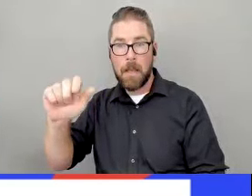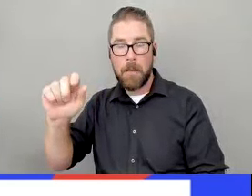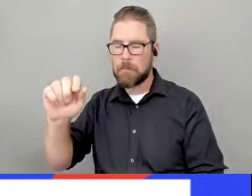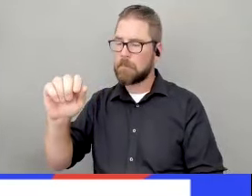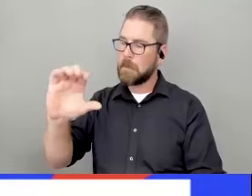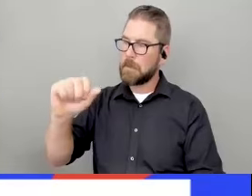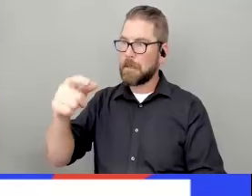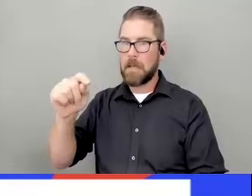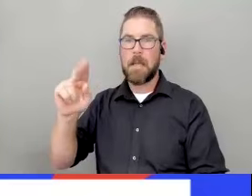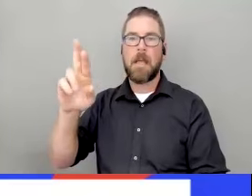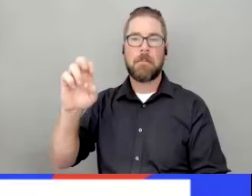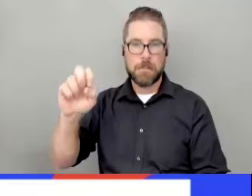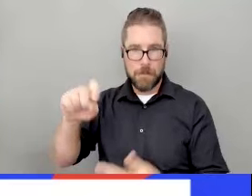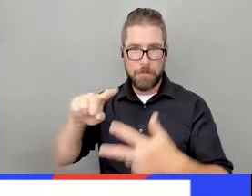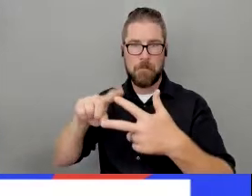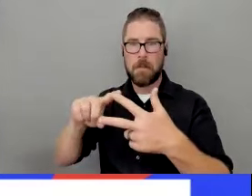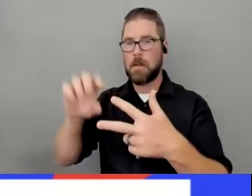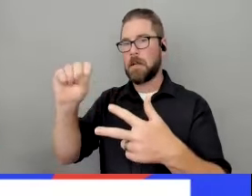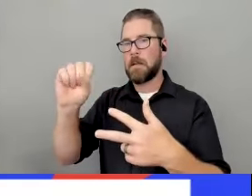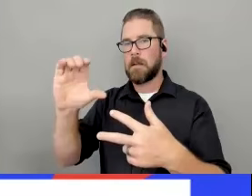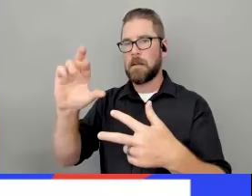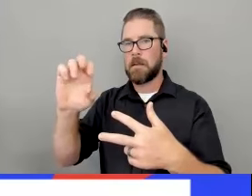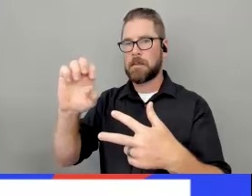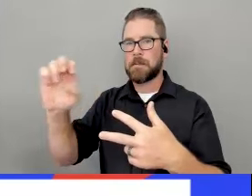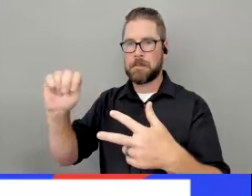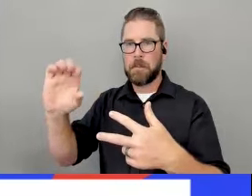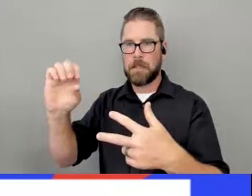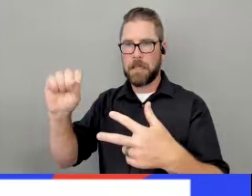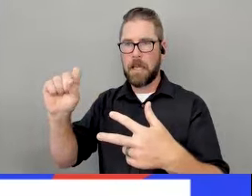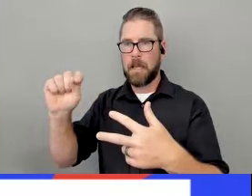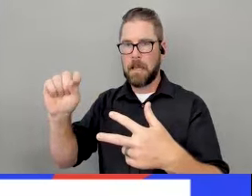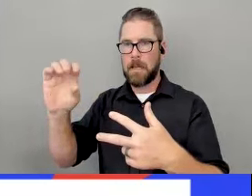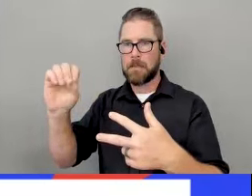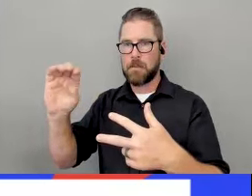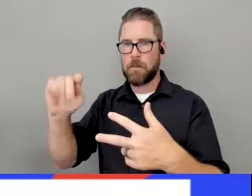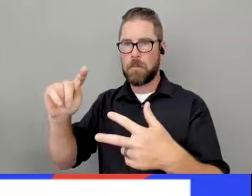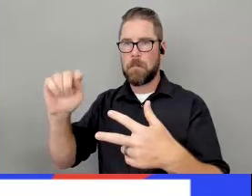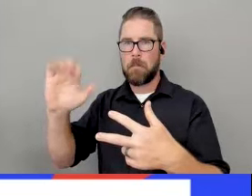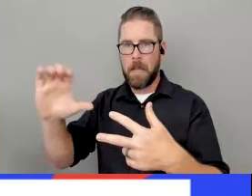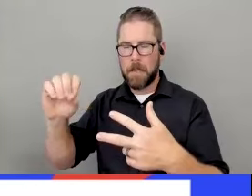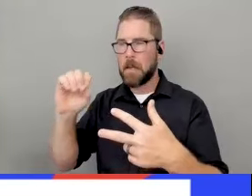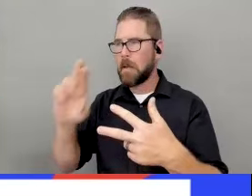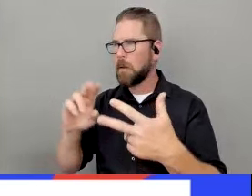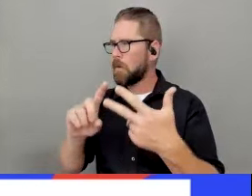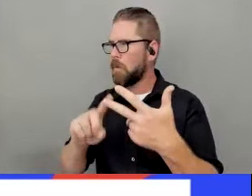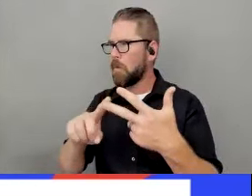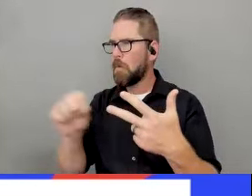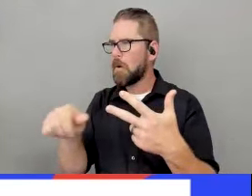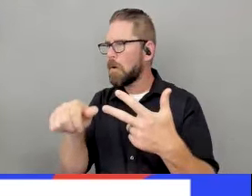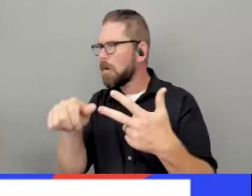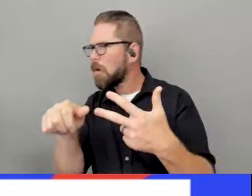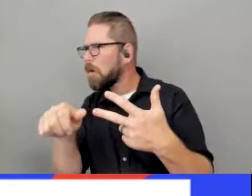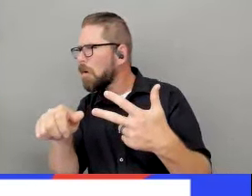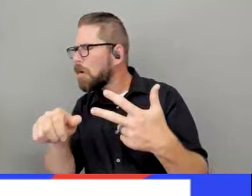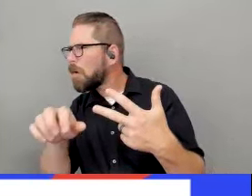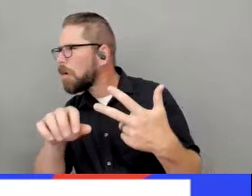So I'm not going to demonstrate any of these other features, but I just want to kind of point out what it means. So Studio